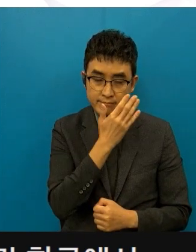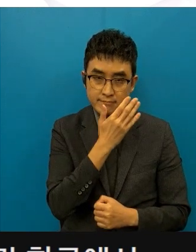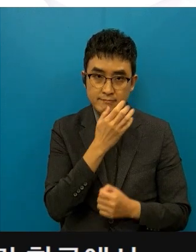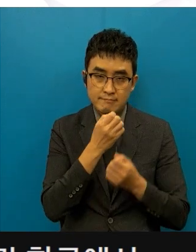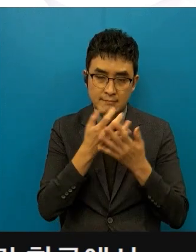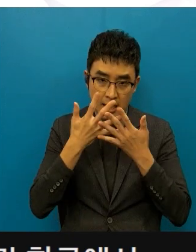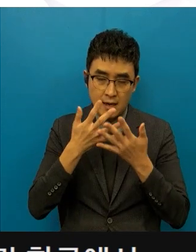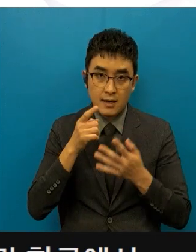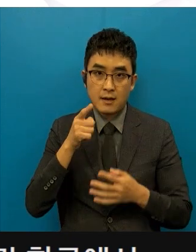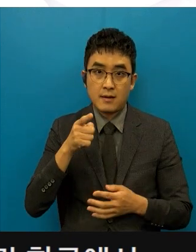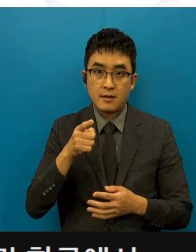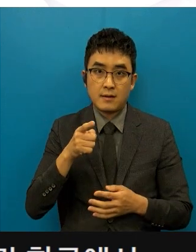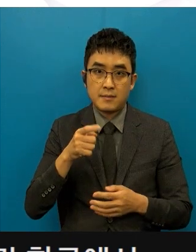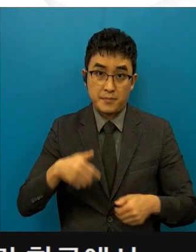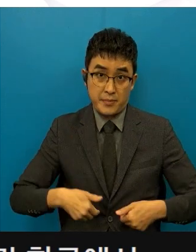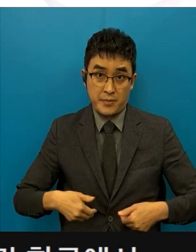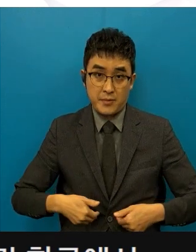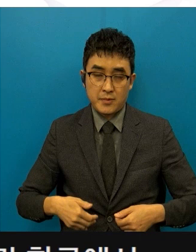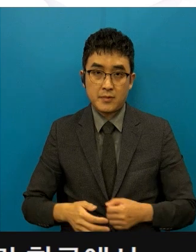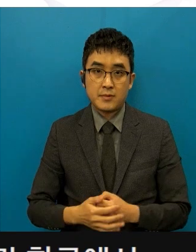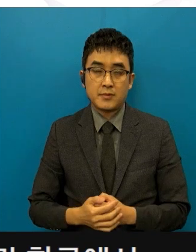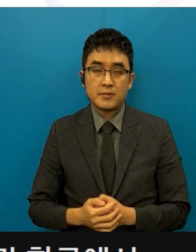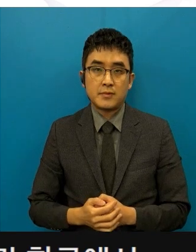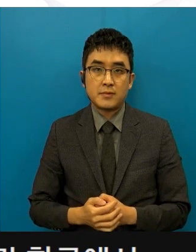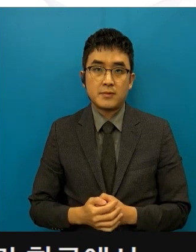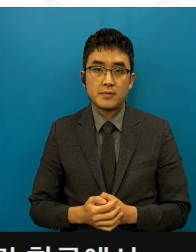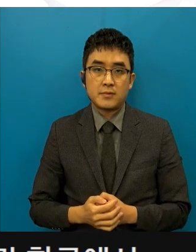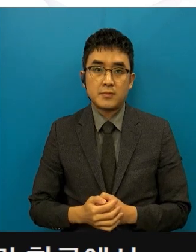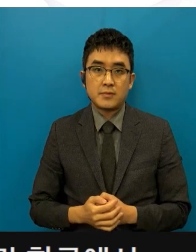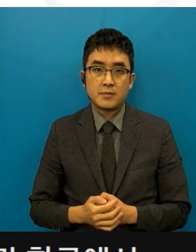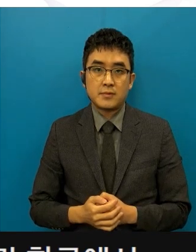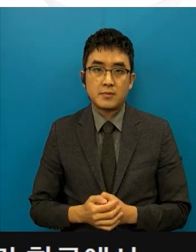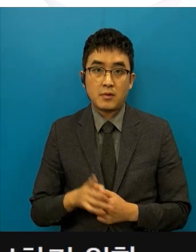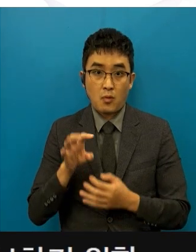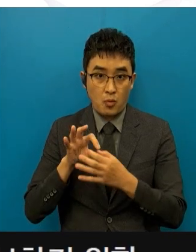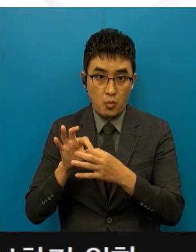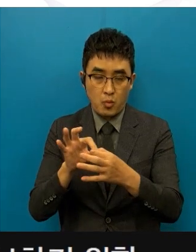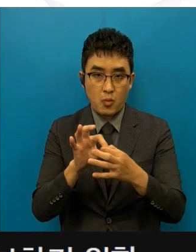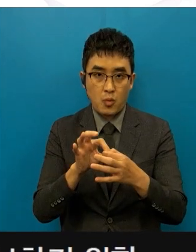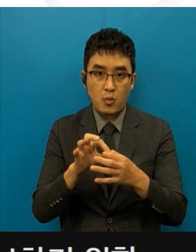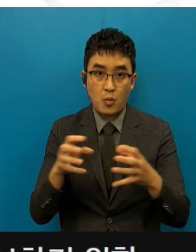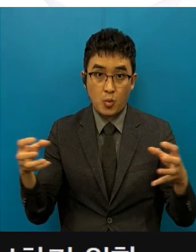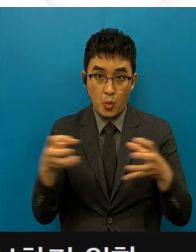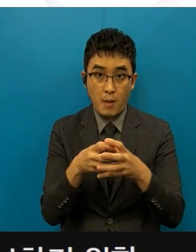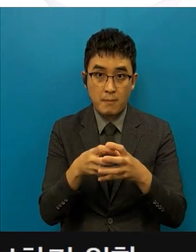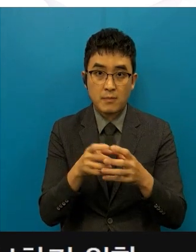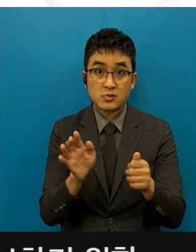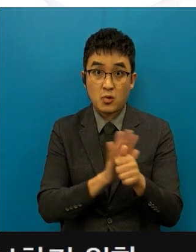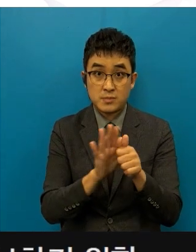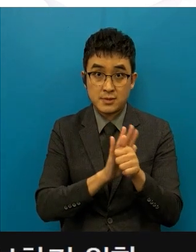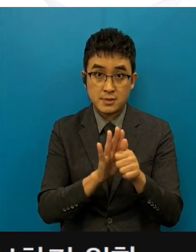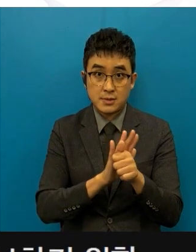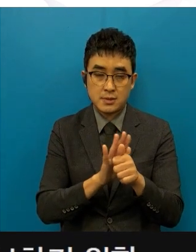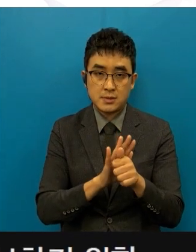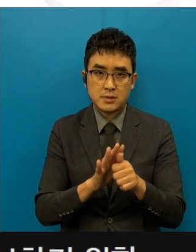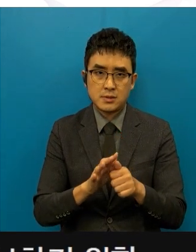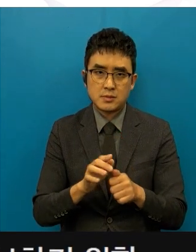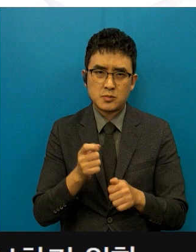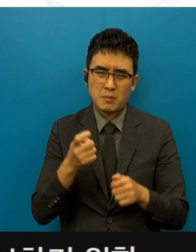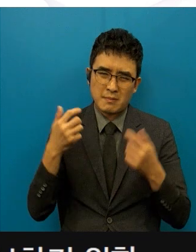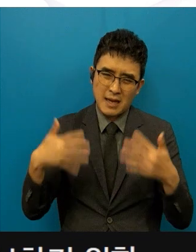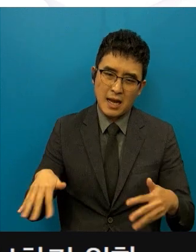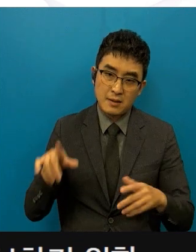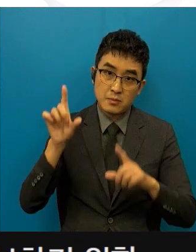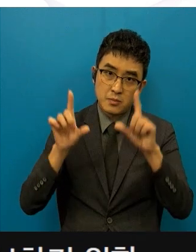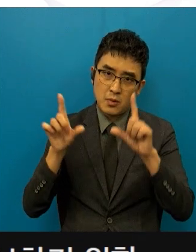the vulnerability of integrated care services for care receivers in civil societies. Hospice